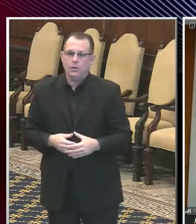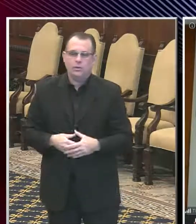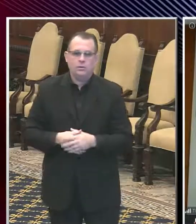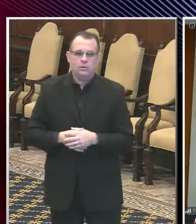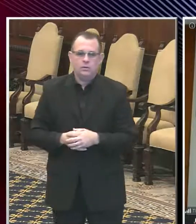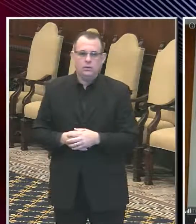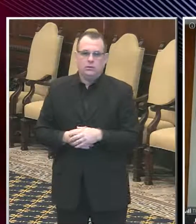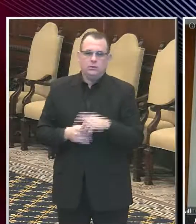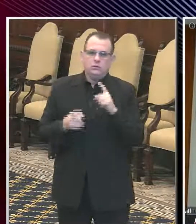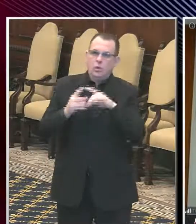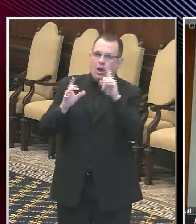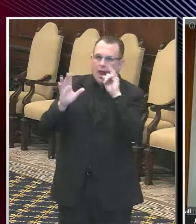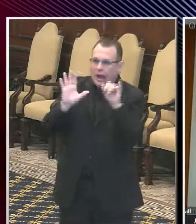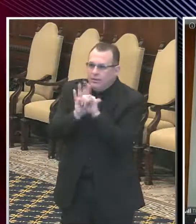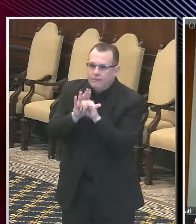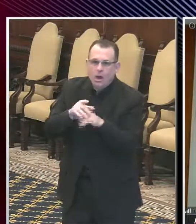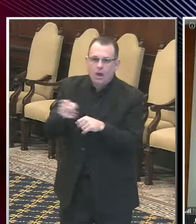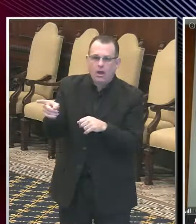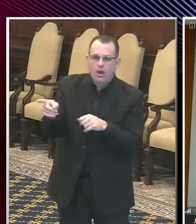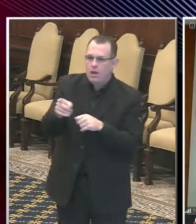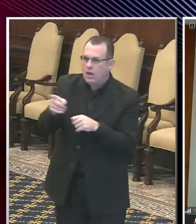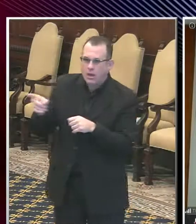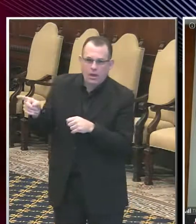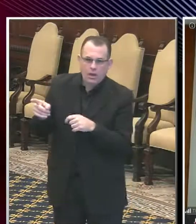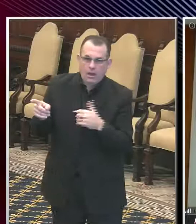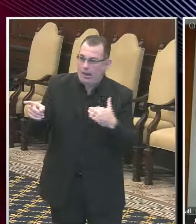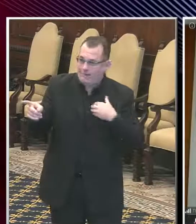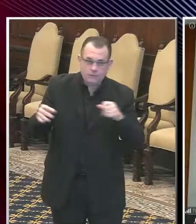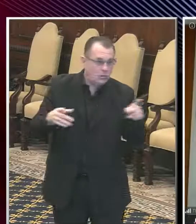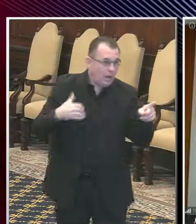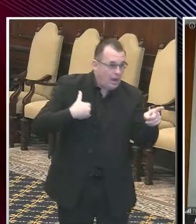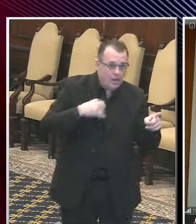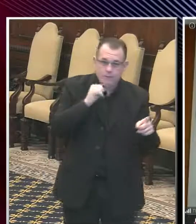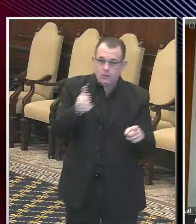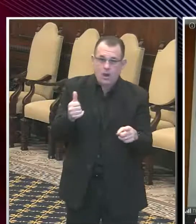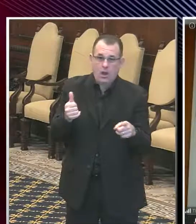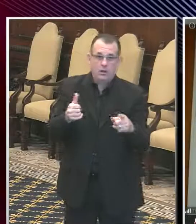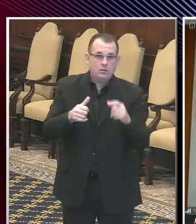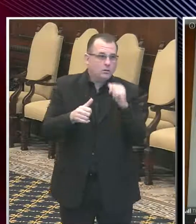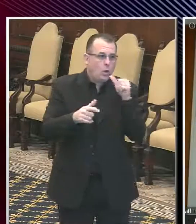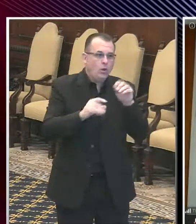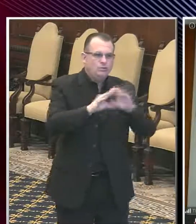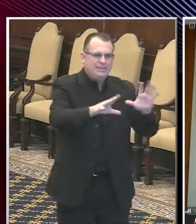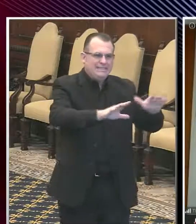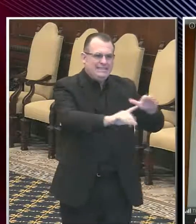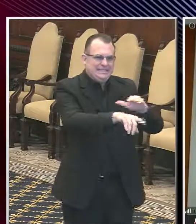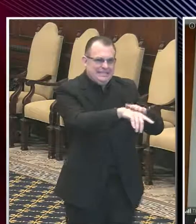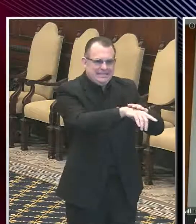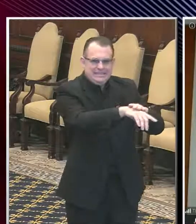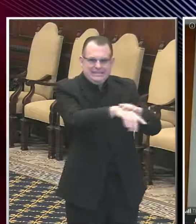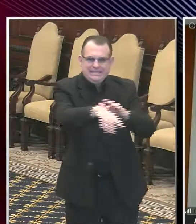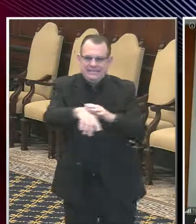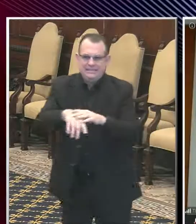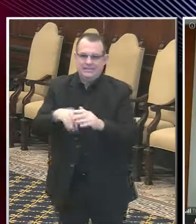those smaller number of cases and make sure that they don't spread the infection to others. That expanded testing and contact tracing is going to take resources, which